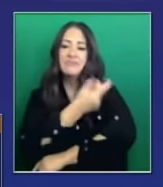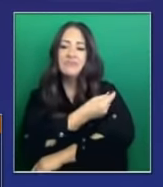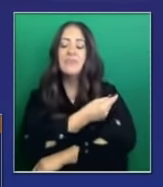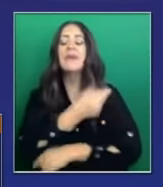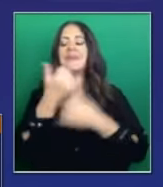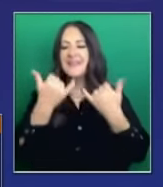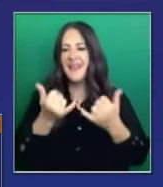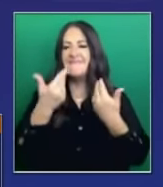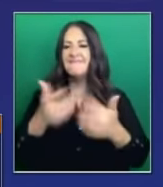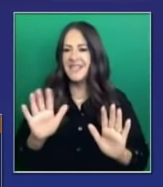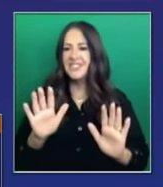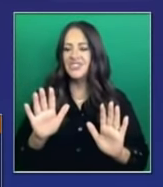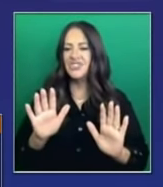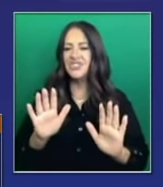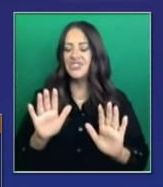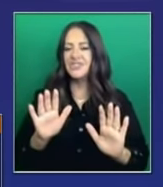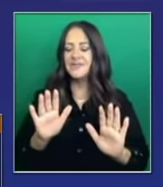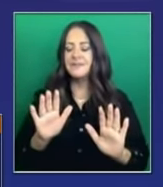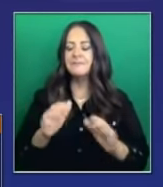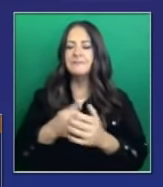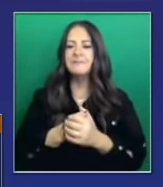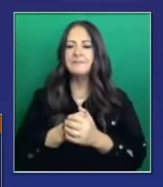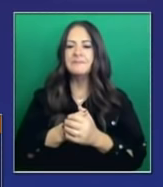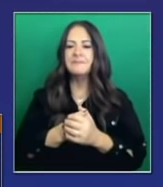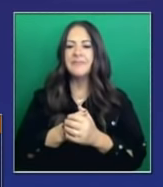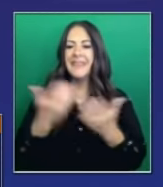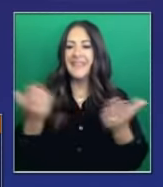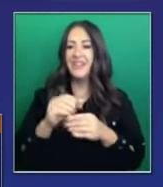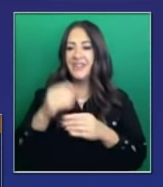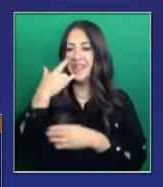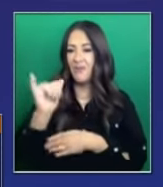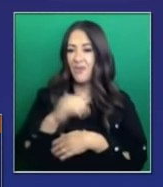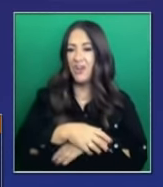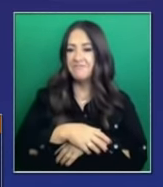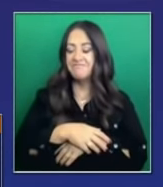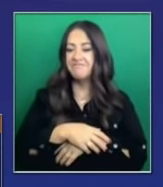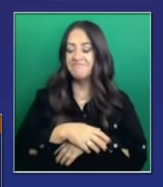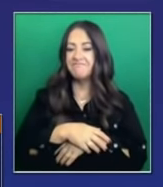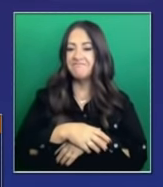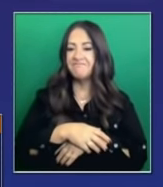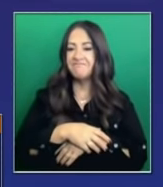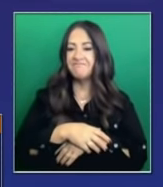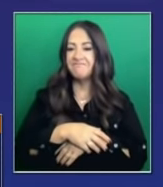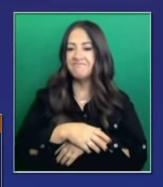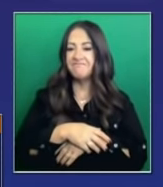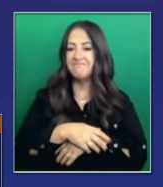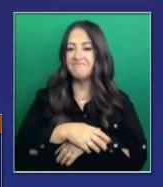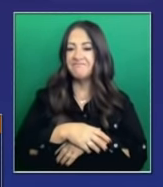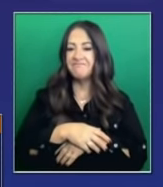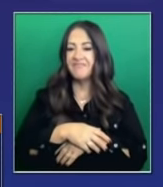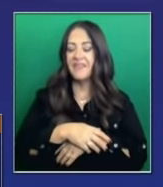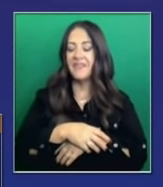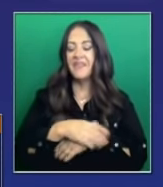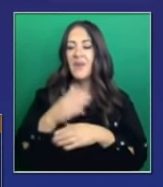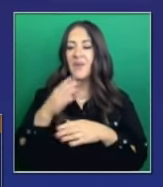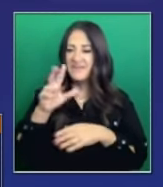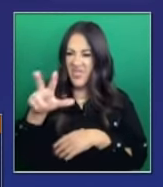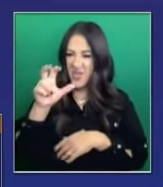injected into individuals. Arms, forgive the language, just to make it clear what this